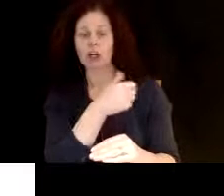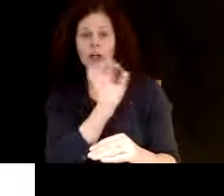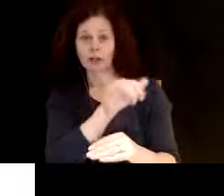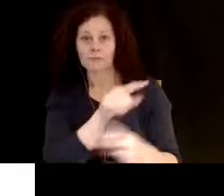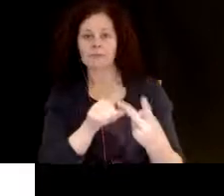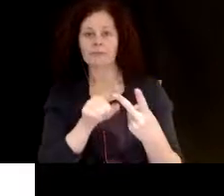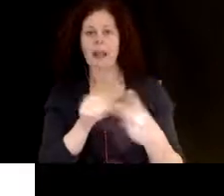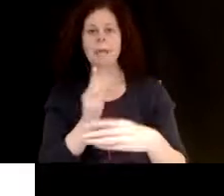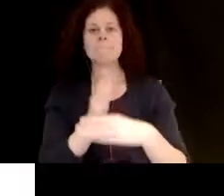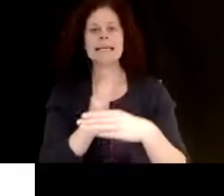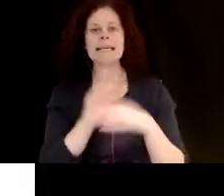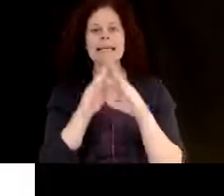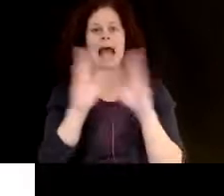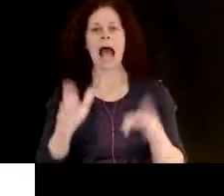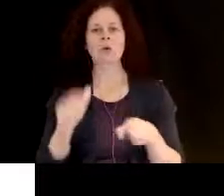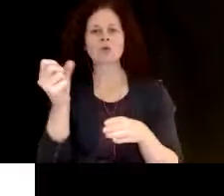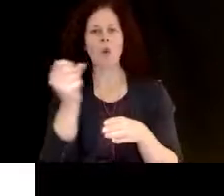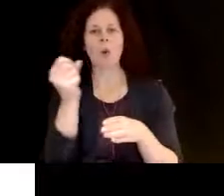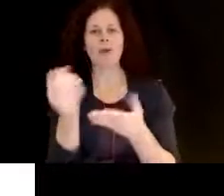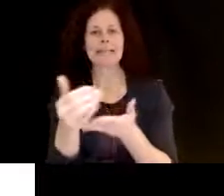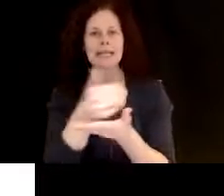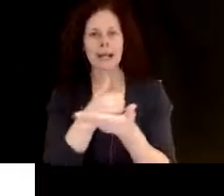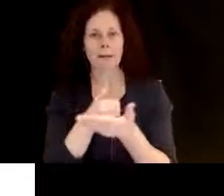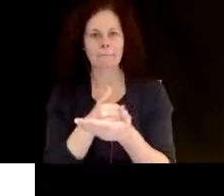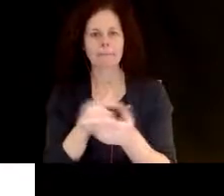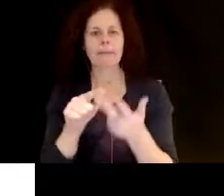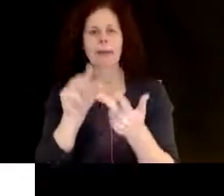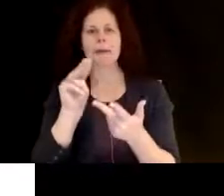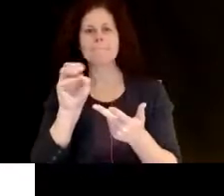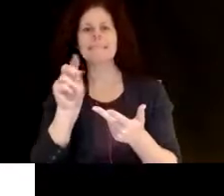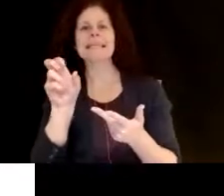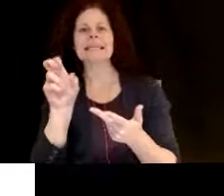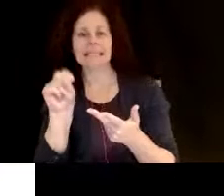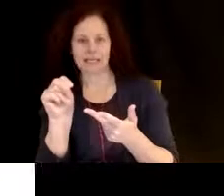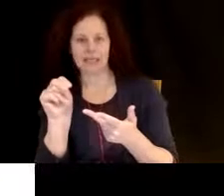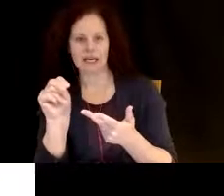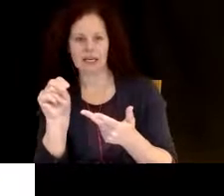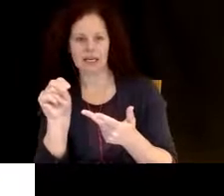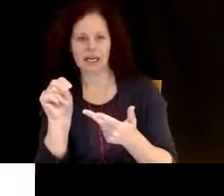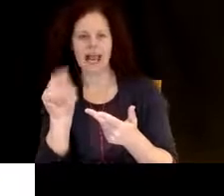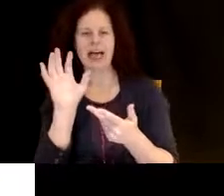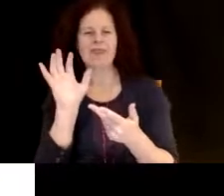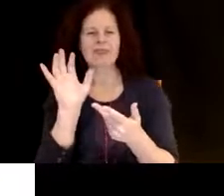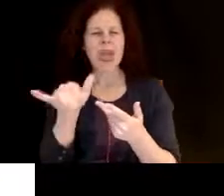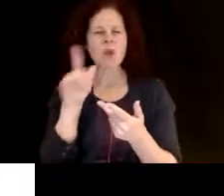household income and the median home value, were associated with slightly higher compliance for the administrative requirements. But much of that association